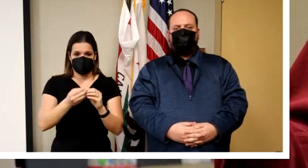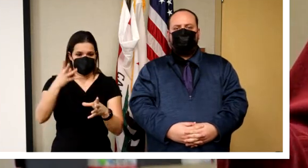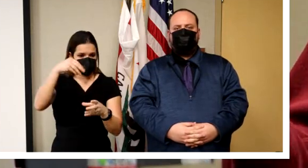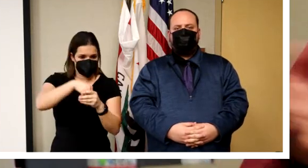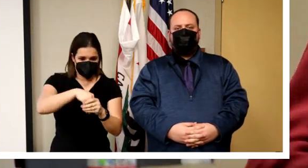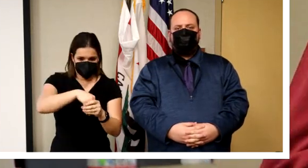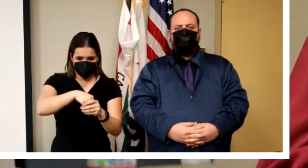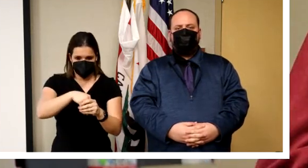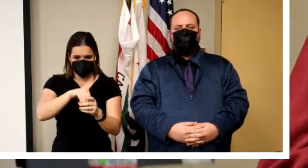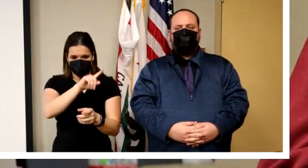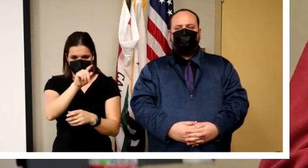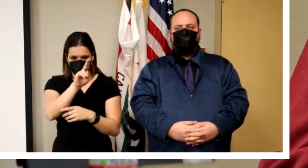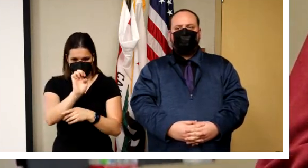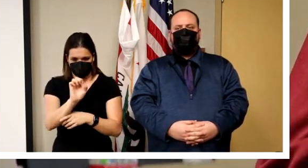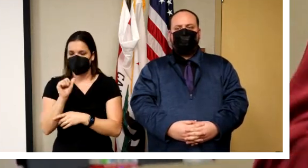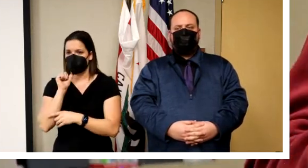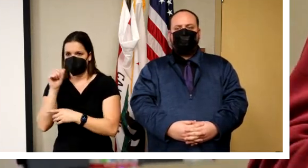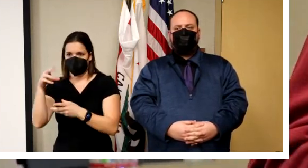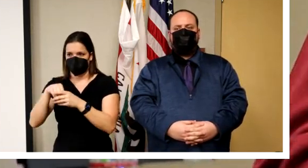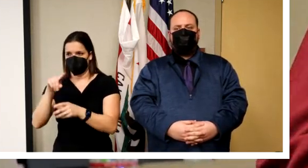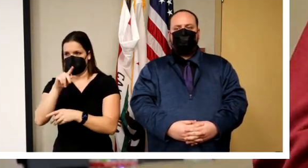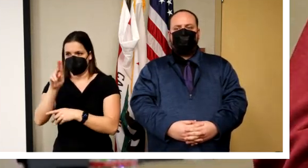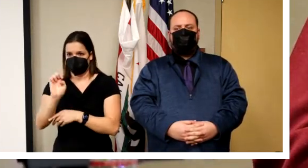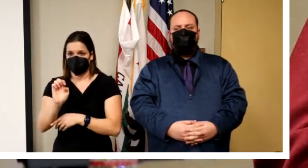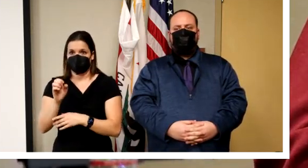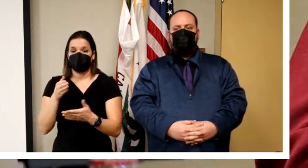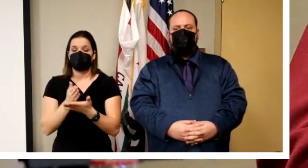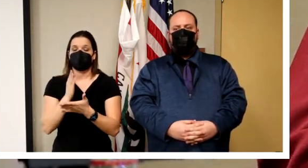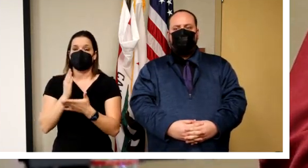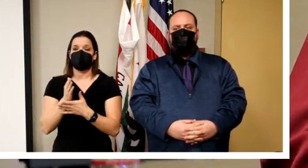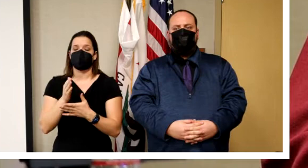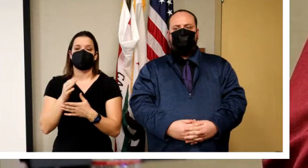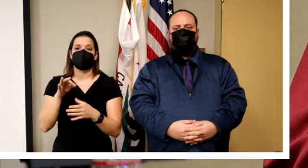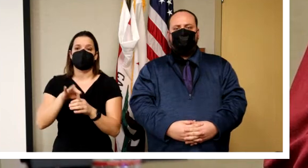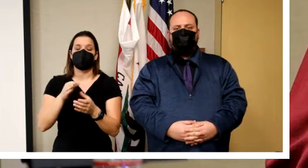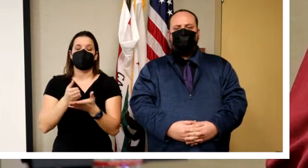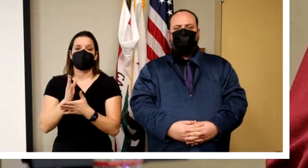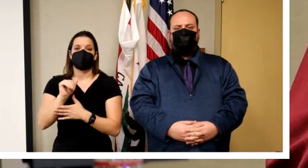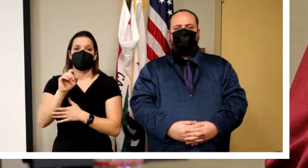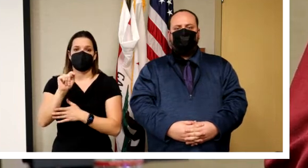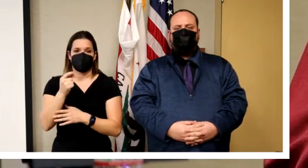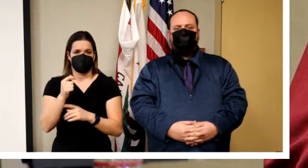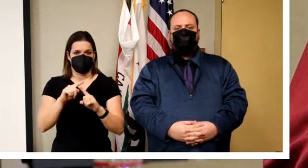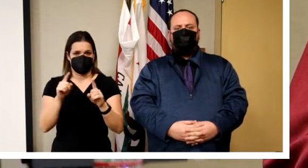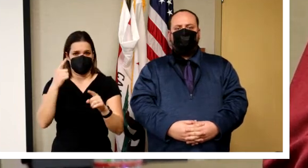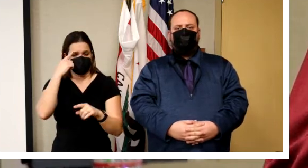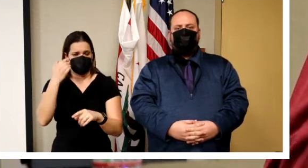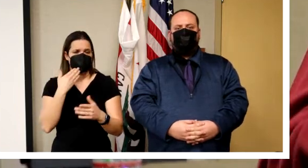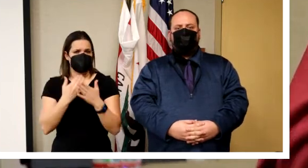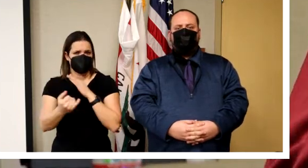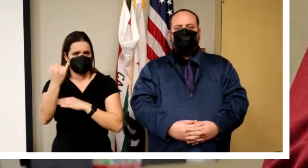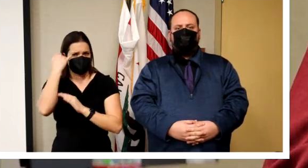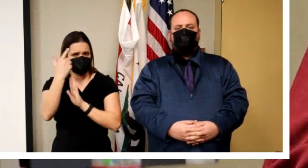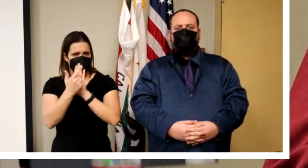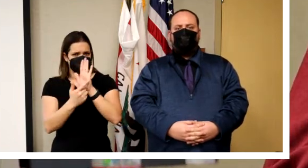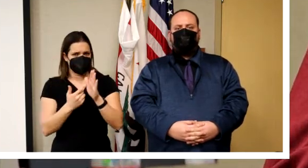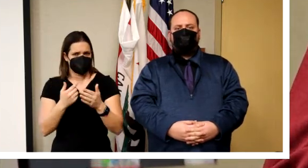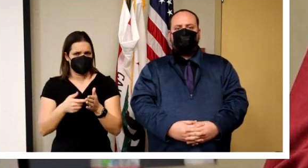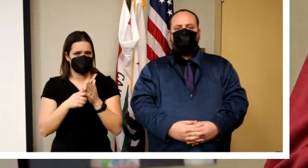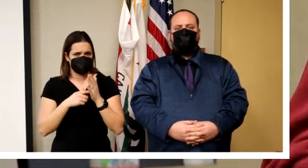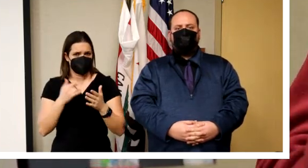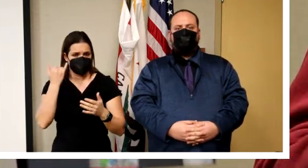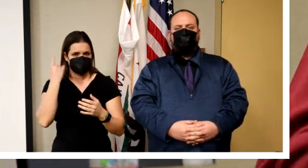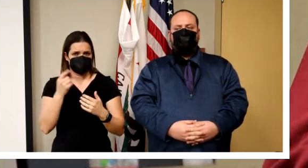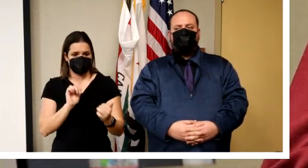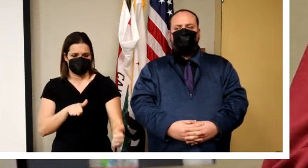within the zone or you're not. Voting Rights Act is a little bit different, but I have a pretty good idea what the legal standard is where somebody would come and challenge